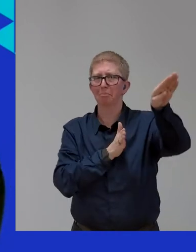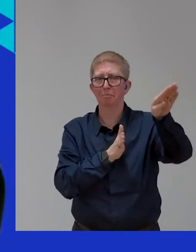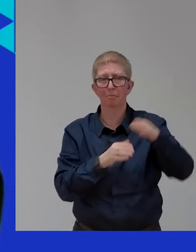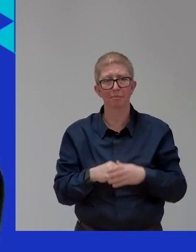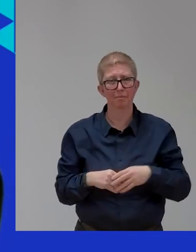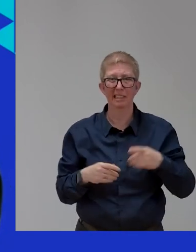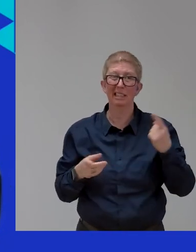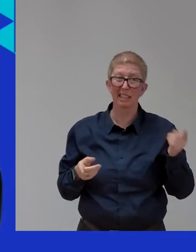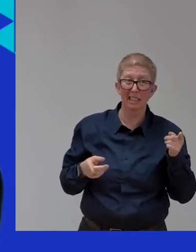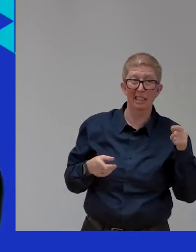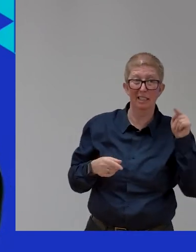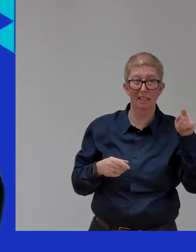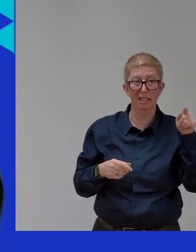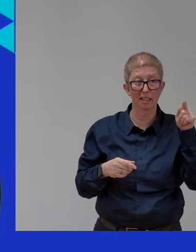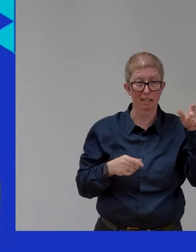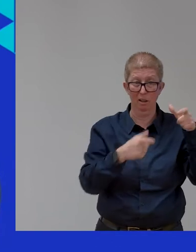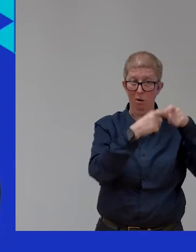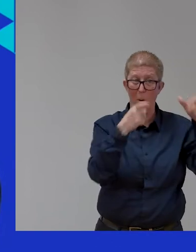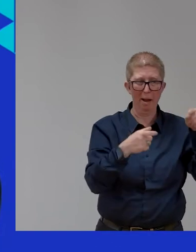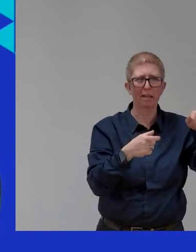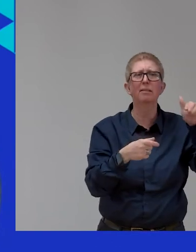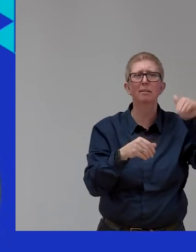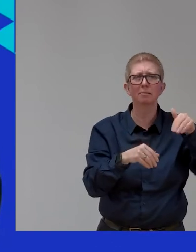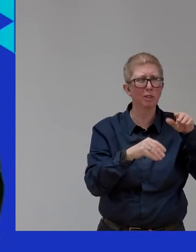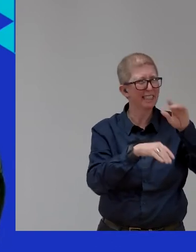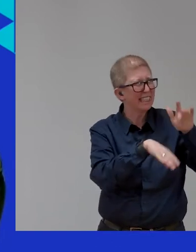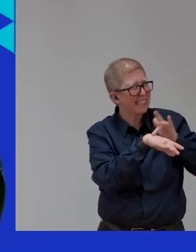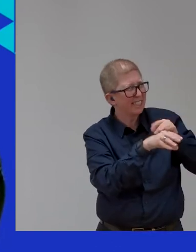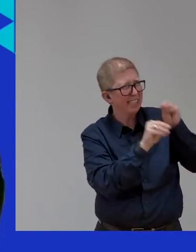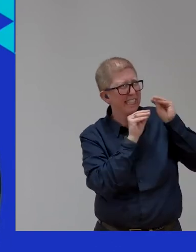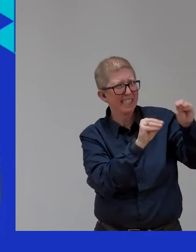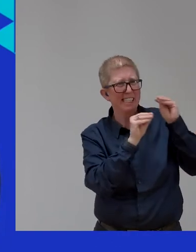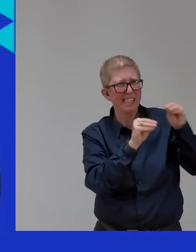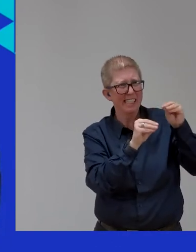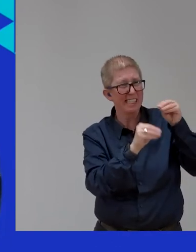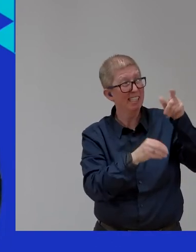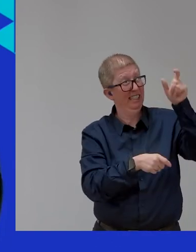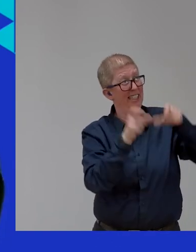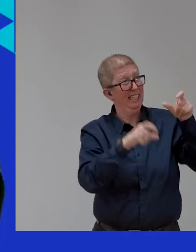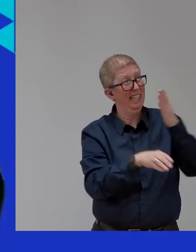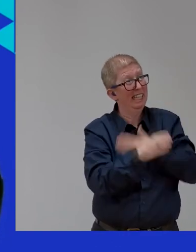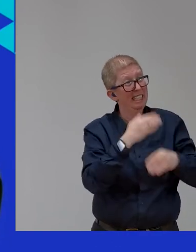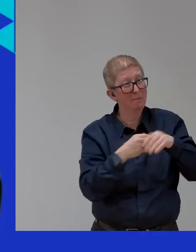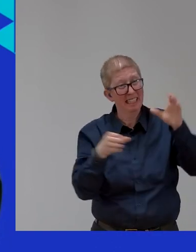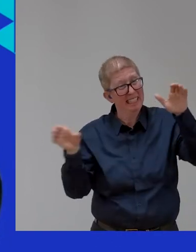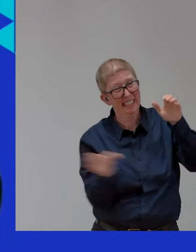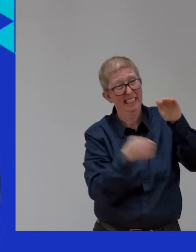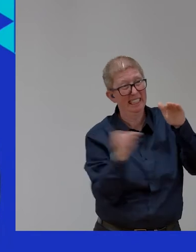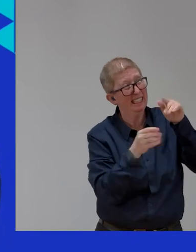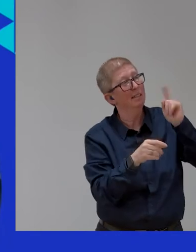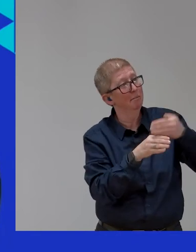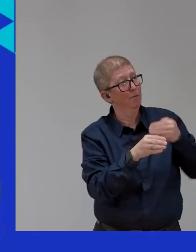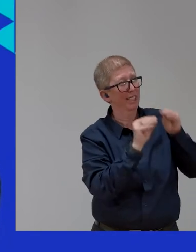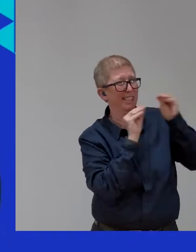benefits of employing people with disabilities. Obviously, as a UN entity, the ILO is committed to human rights